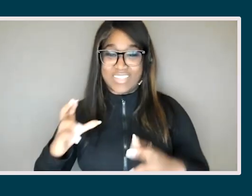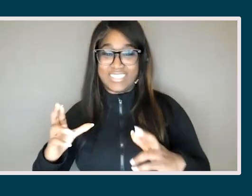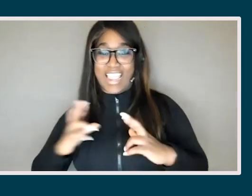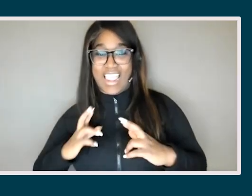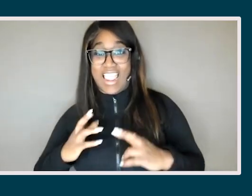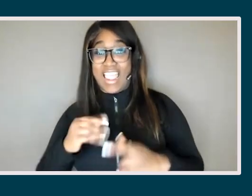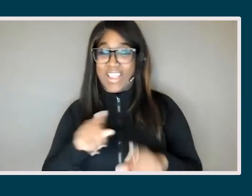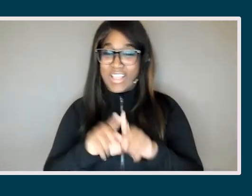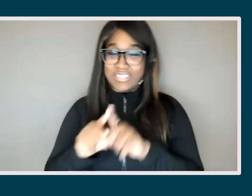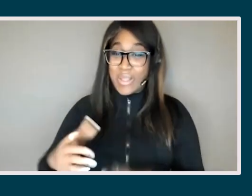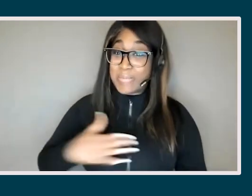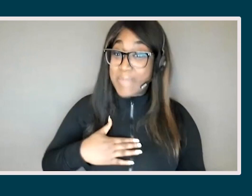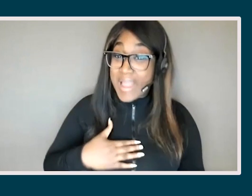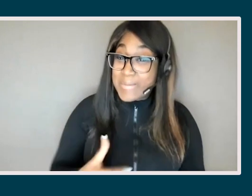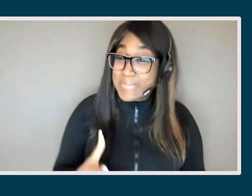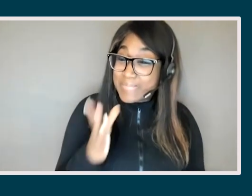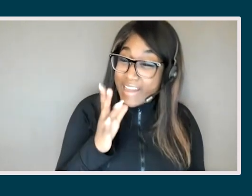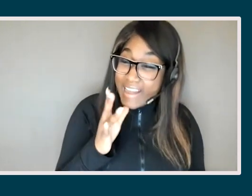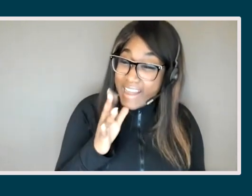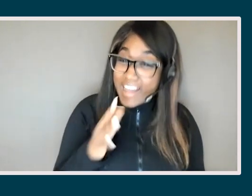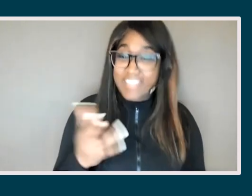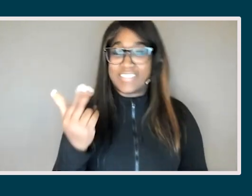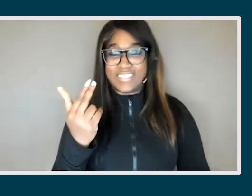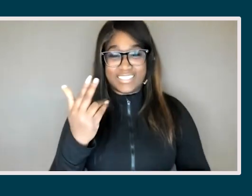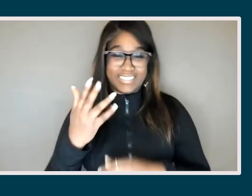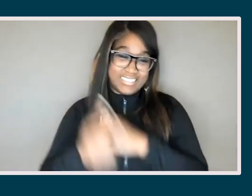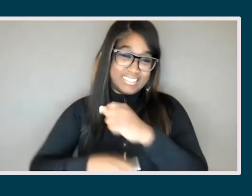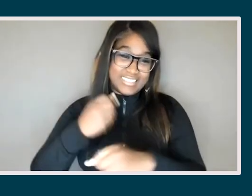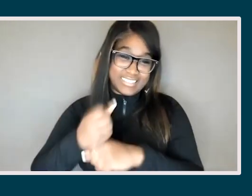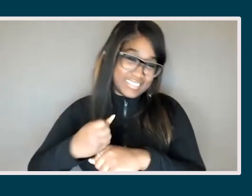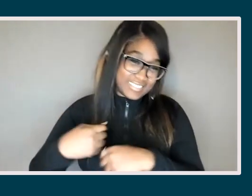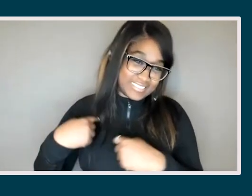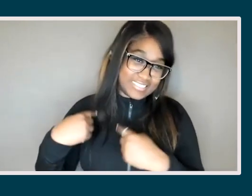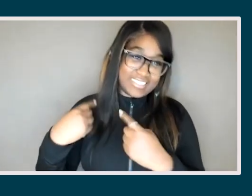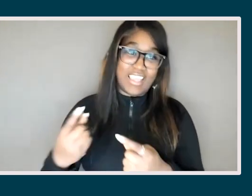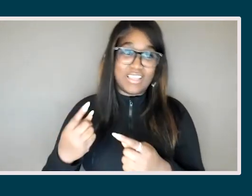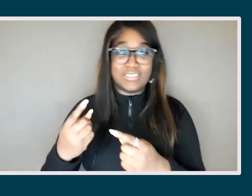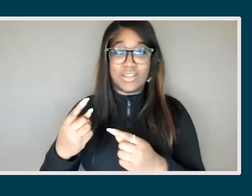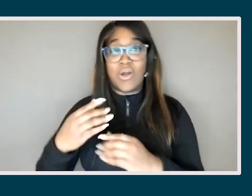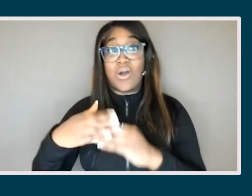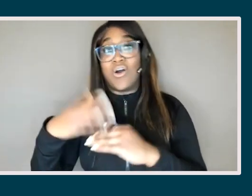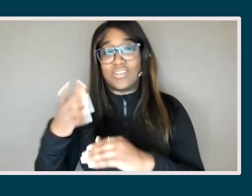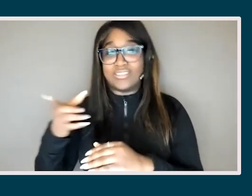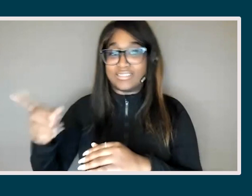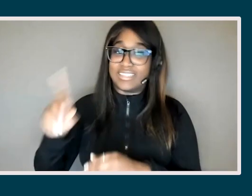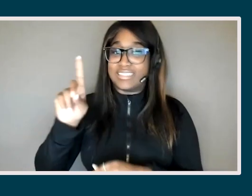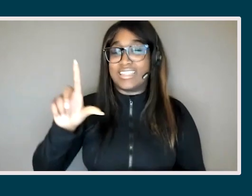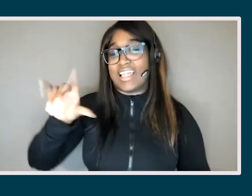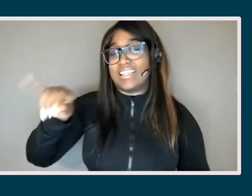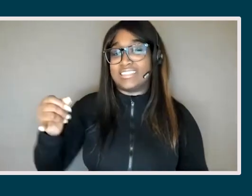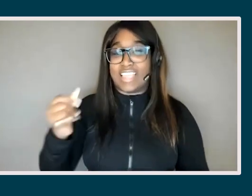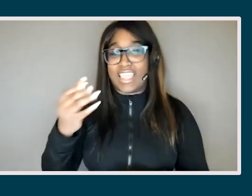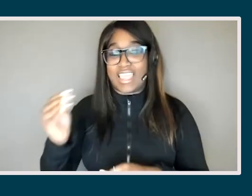For 13 plus years, Deborah was president of DLJ and Associates, a consulting firm providing a